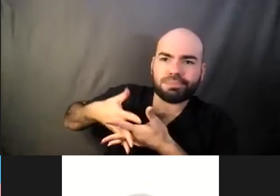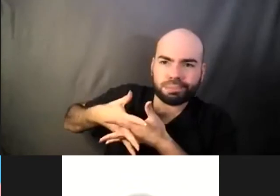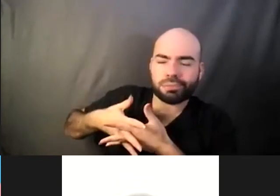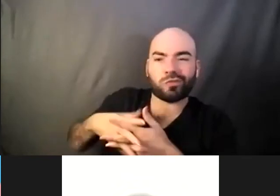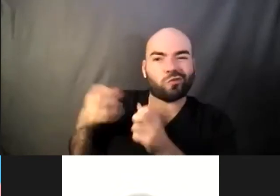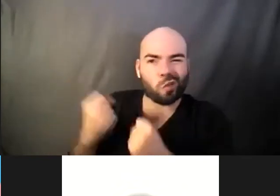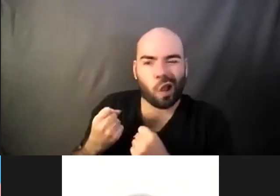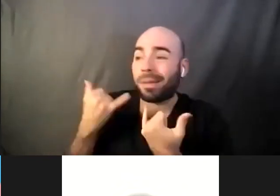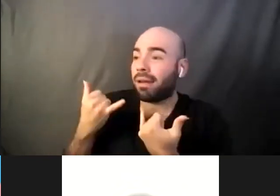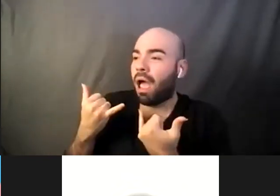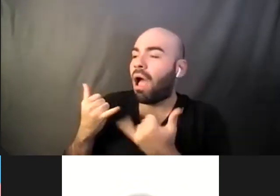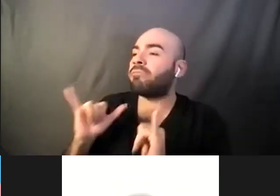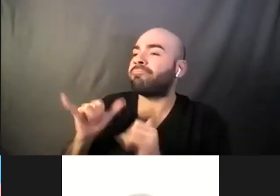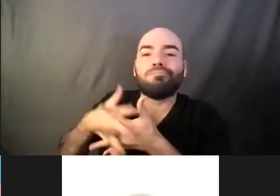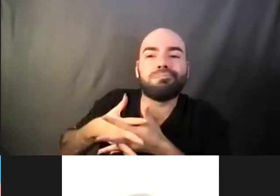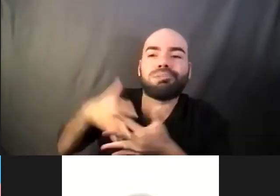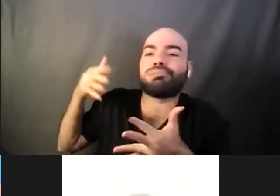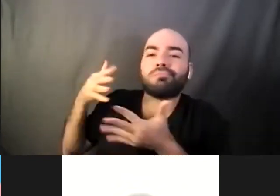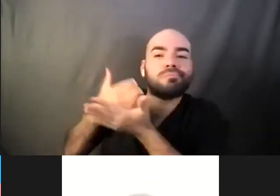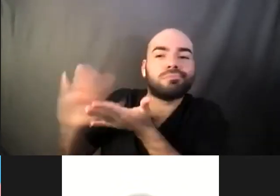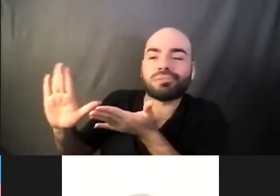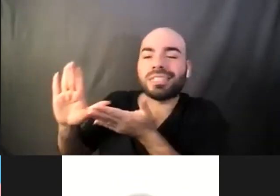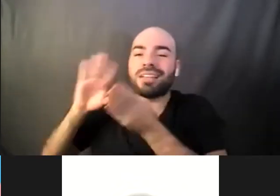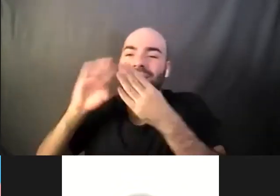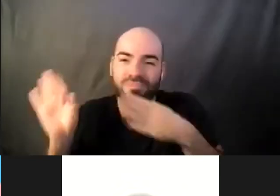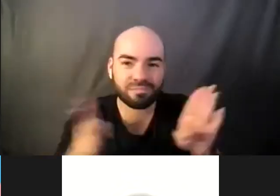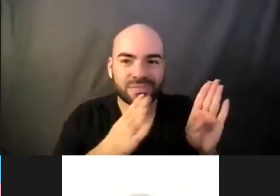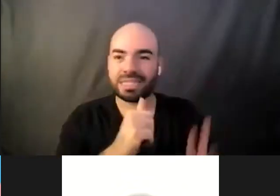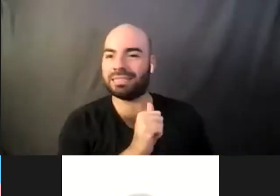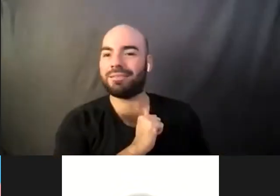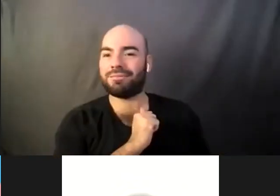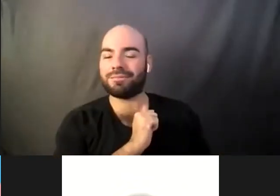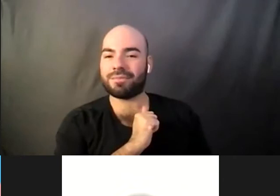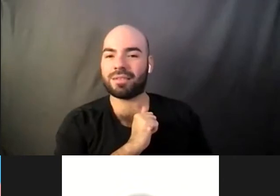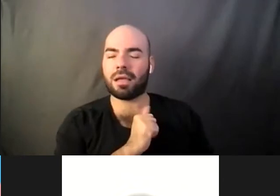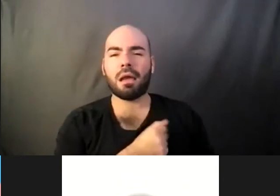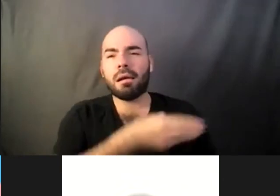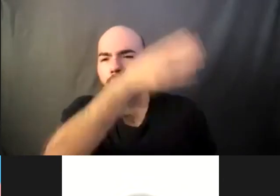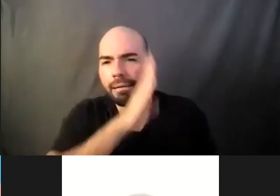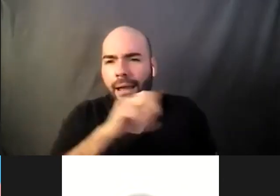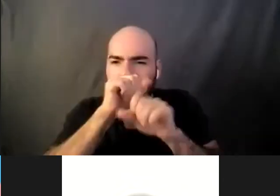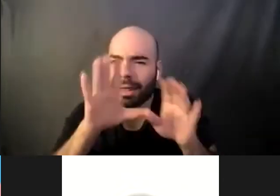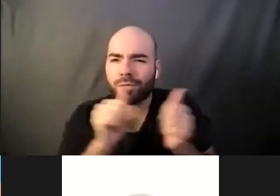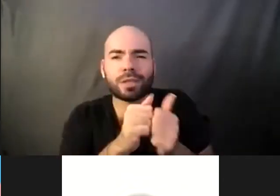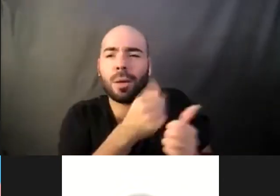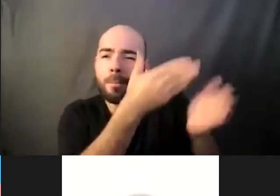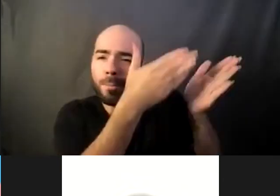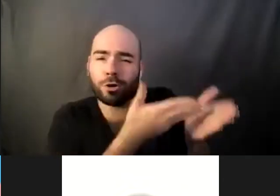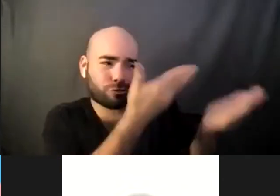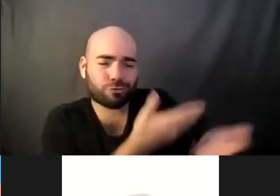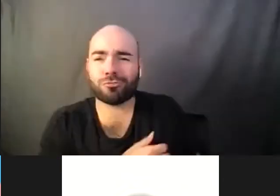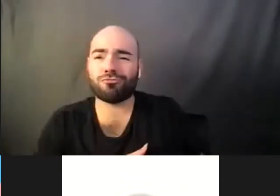that, to have chosen to live my life on its terms authentically. God has blessed me with someone that loves me as much as I love